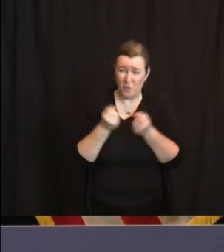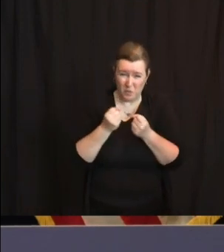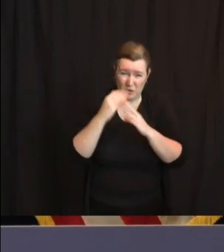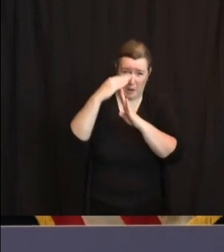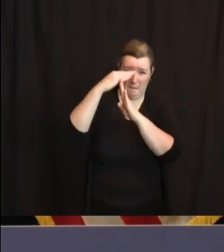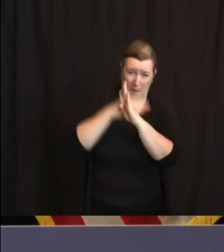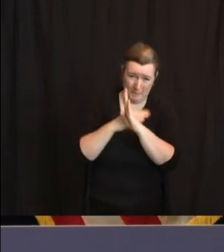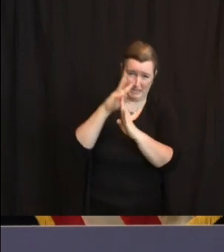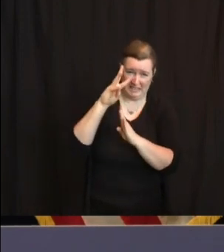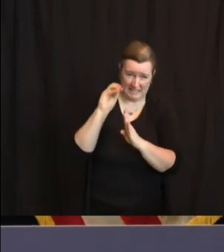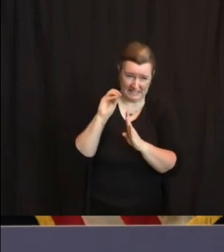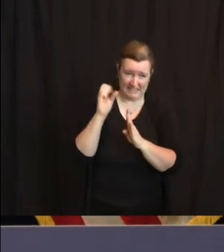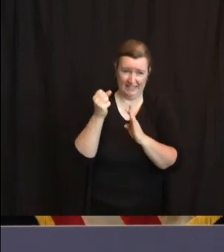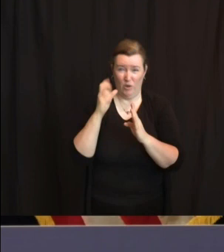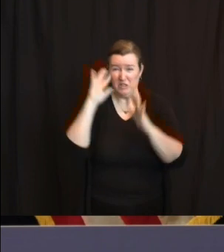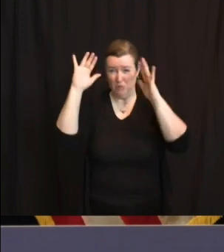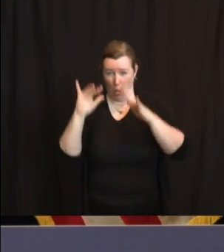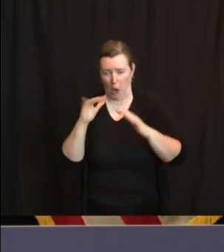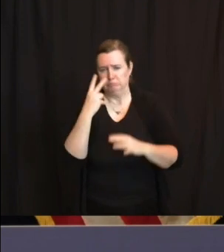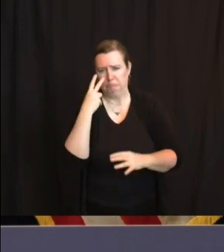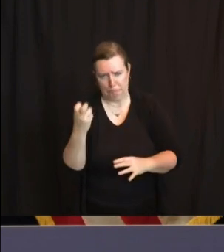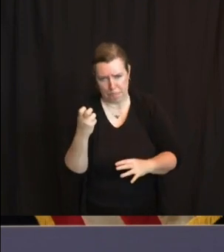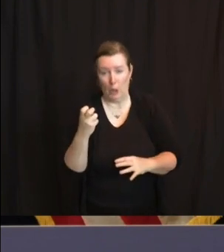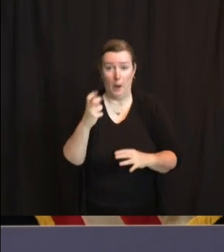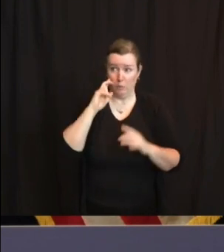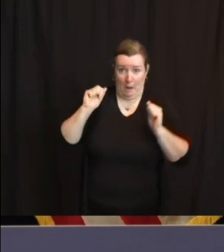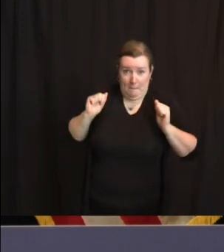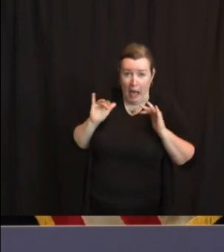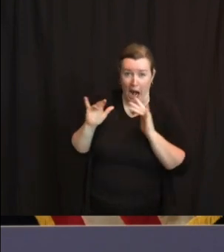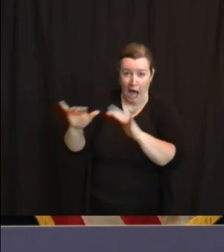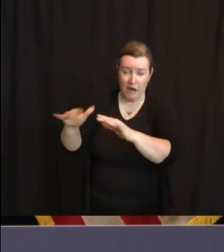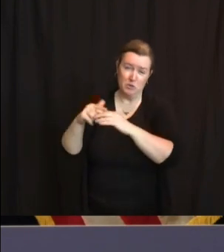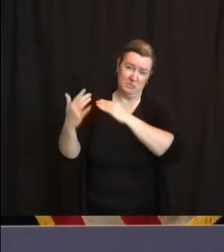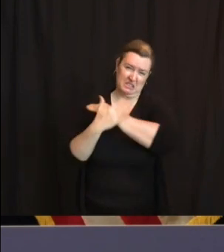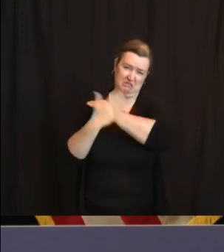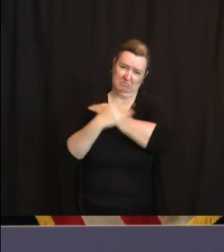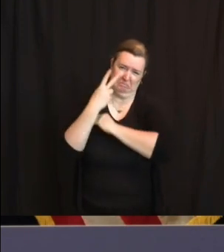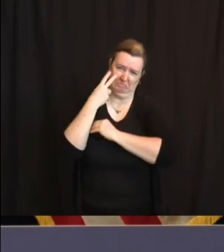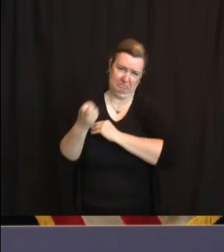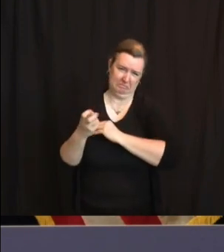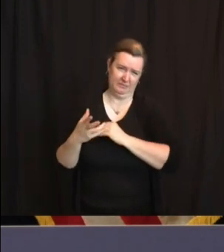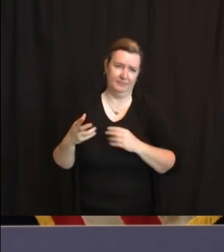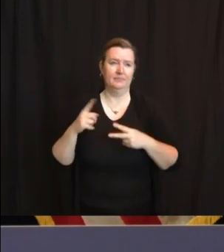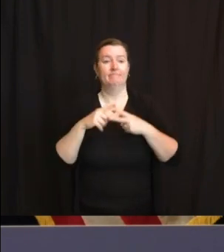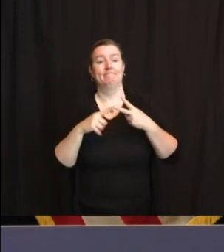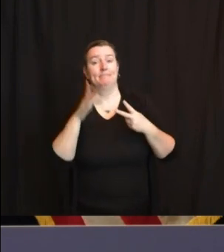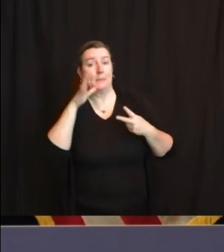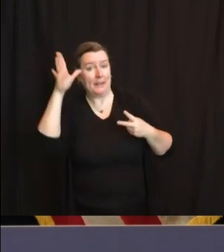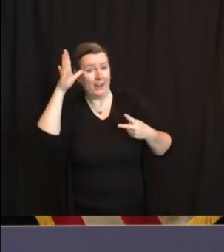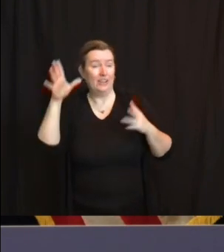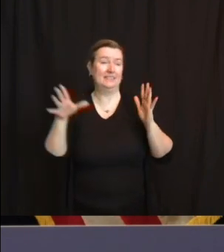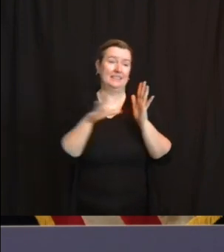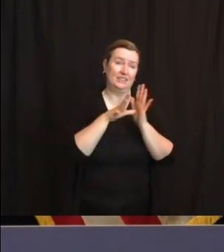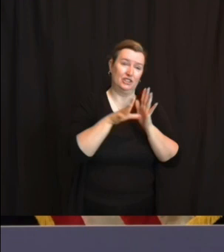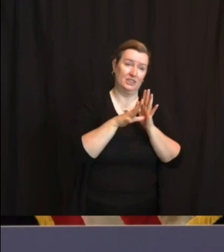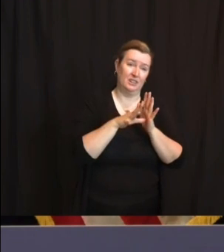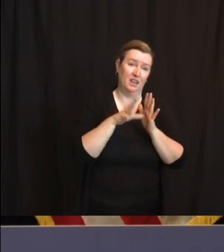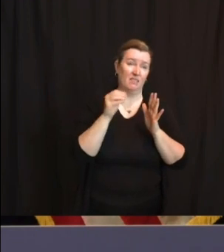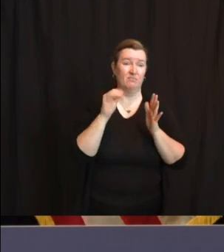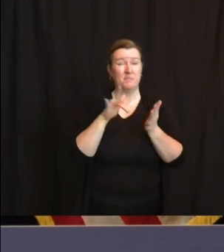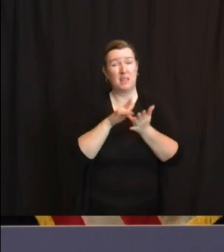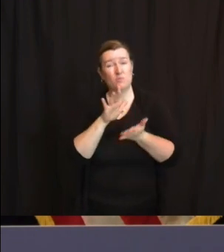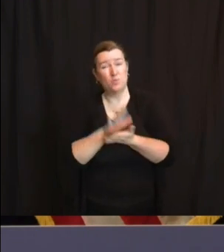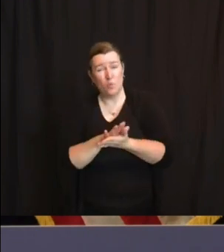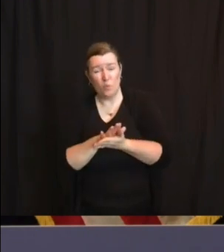But I would just say to the parents and to the seniors in particular, you've also got a reality of middle school kids here and potentially